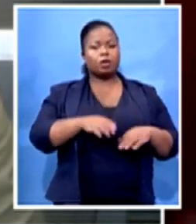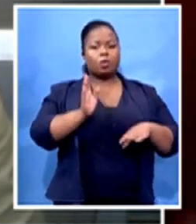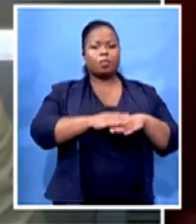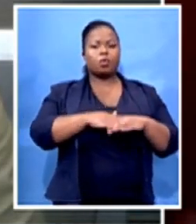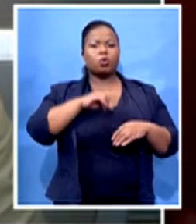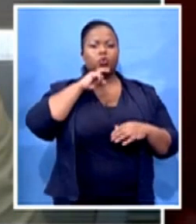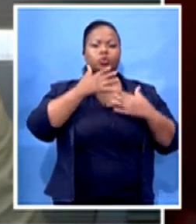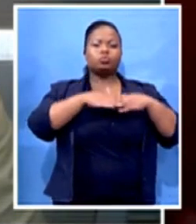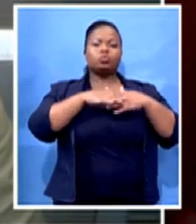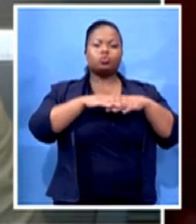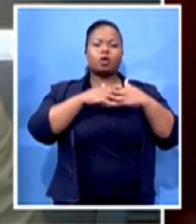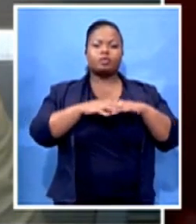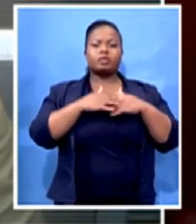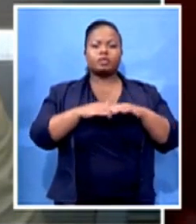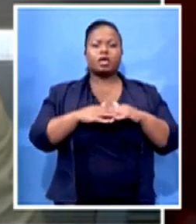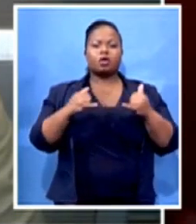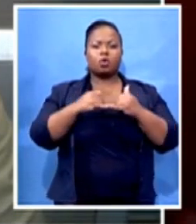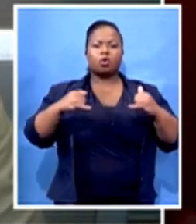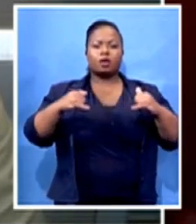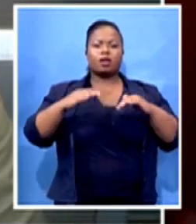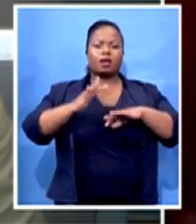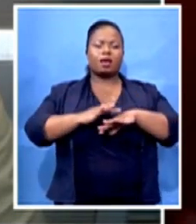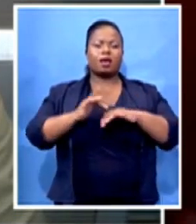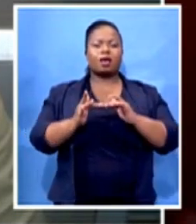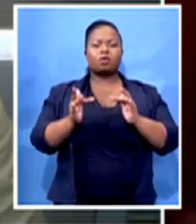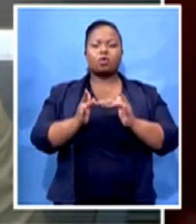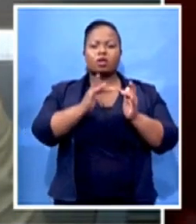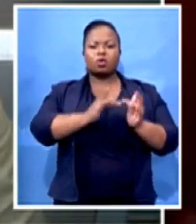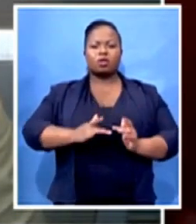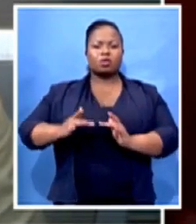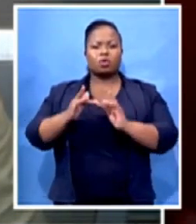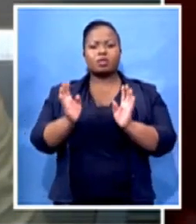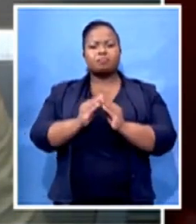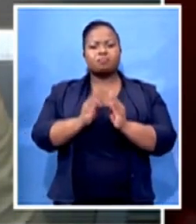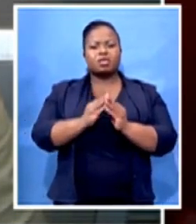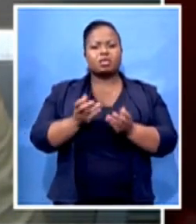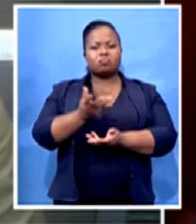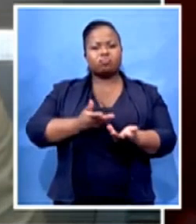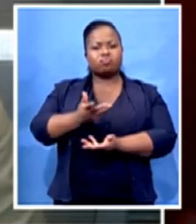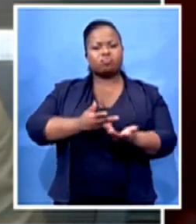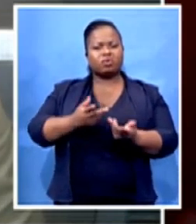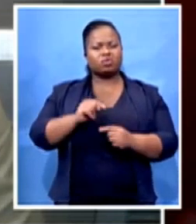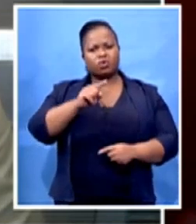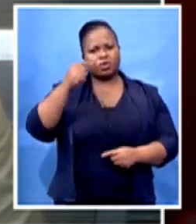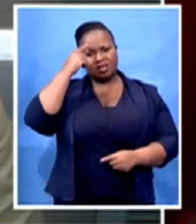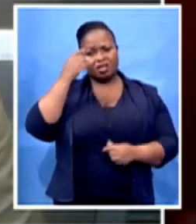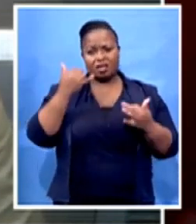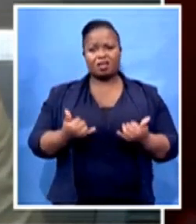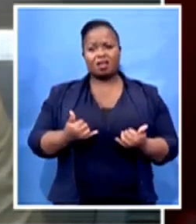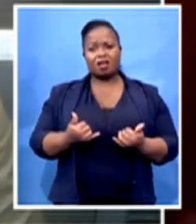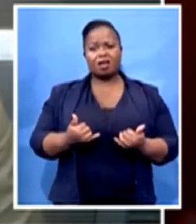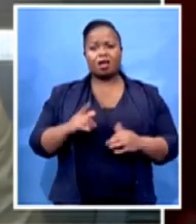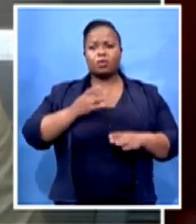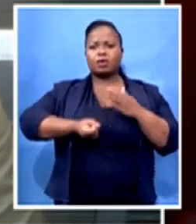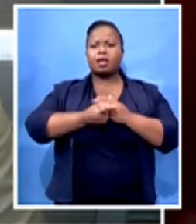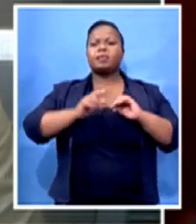this epidemic. How exactly do hackers obtain and I guess leverage valuable credentials